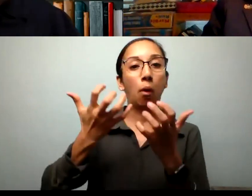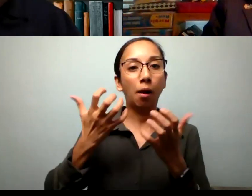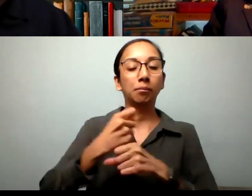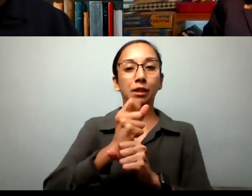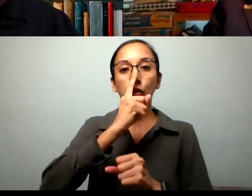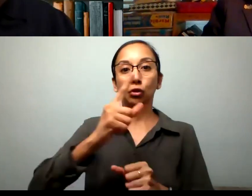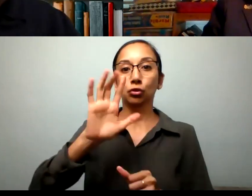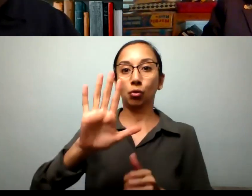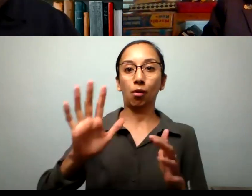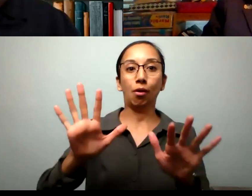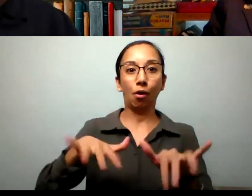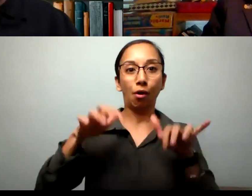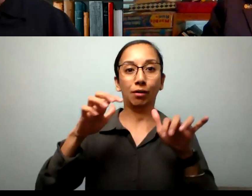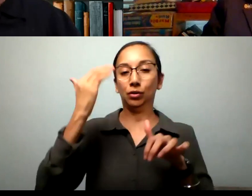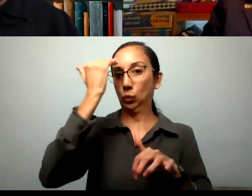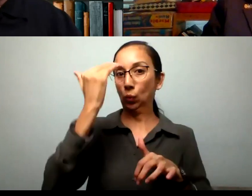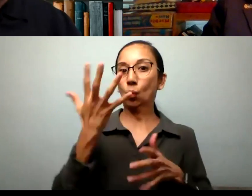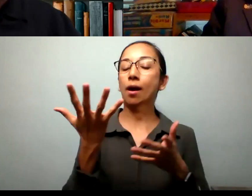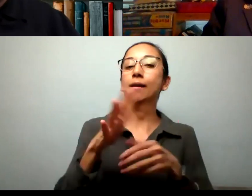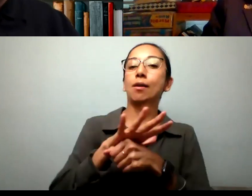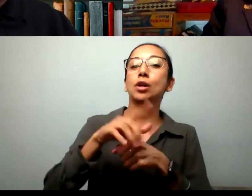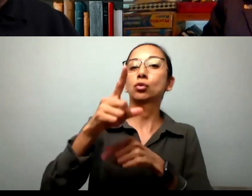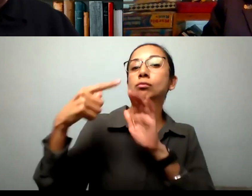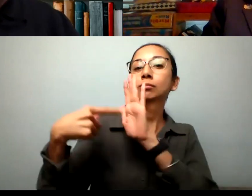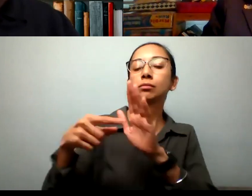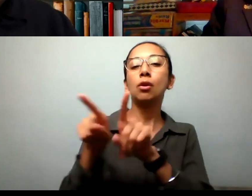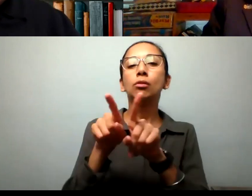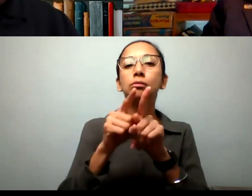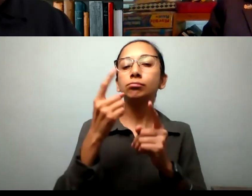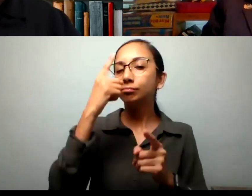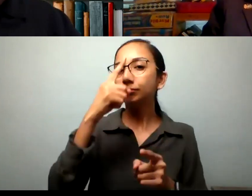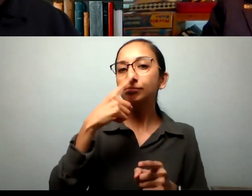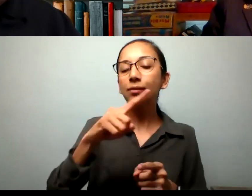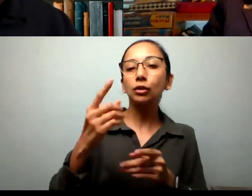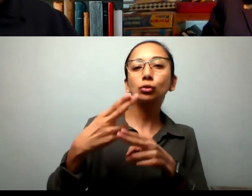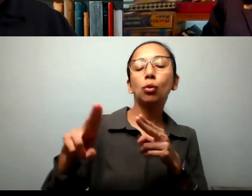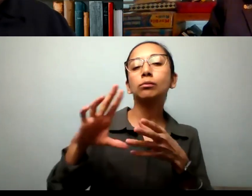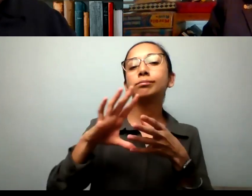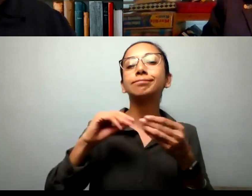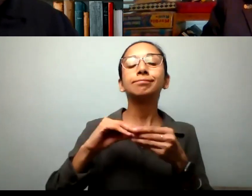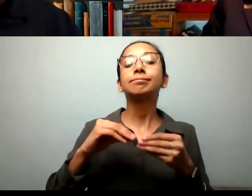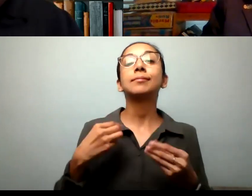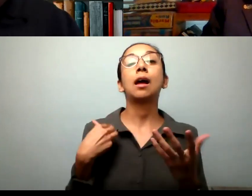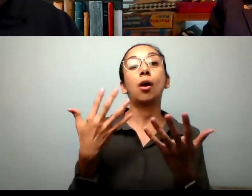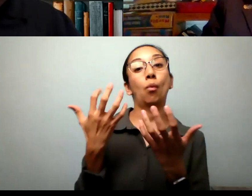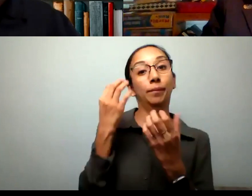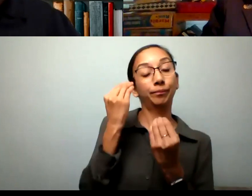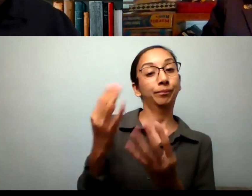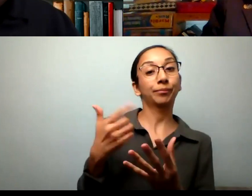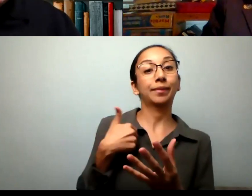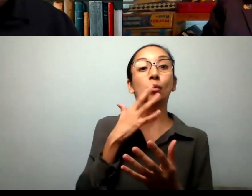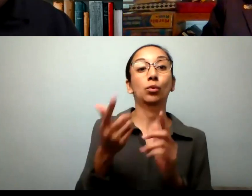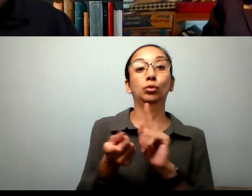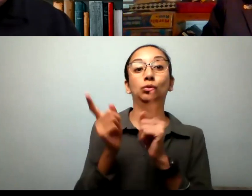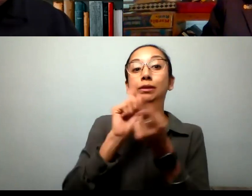what areas you represent, and would you provide us with some brief remarks? And I want to let you know that I will be switching to speaking